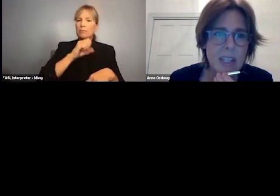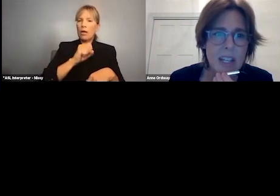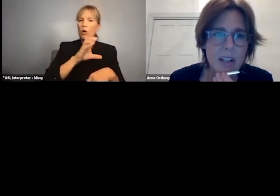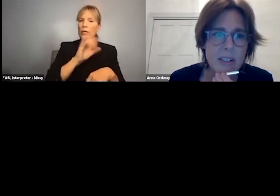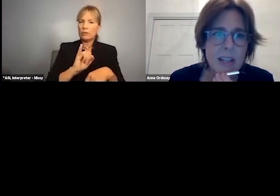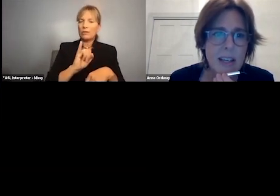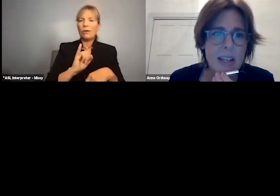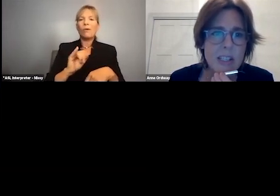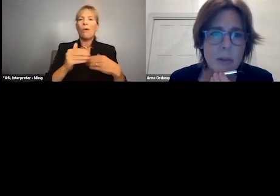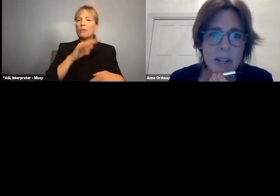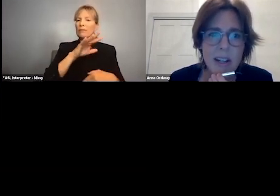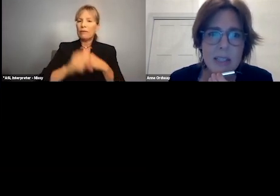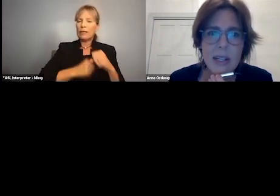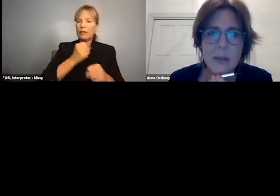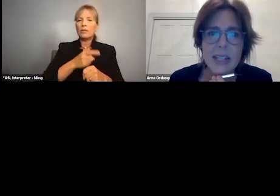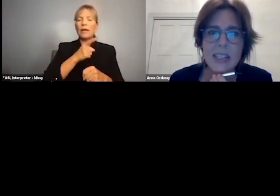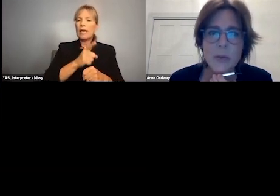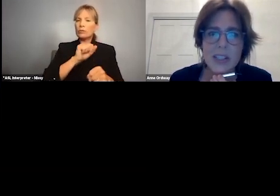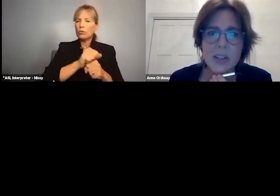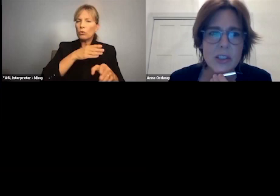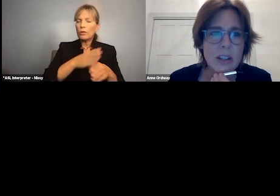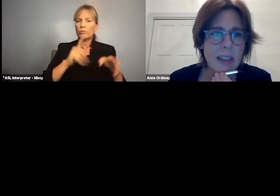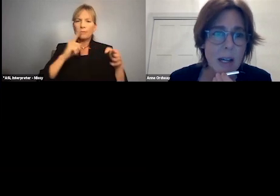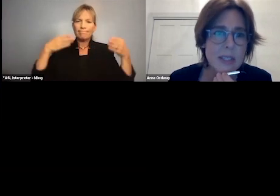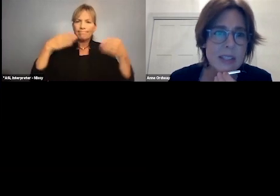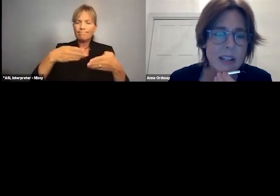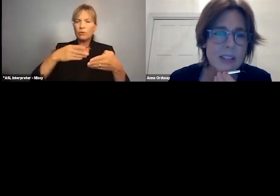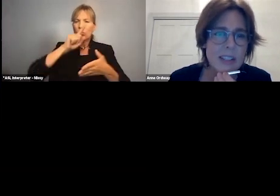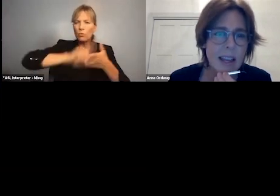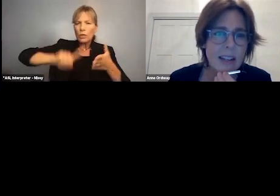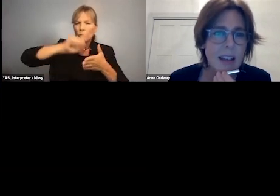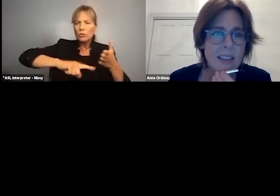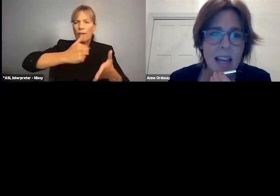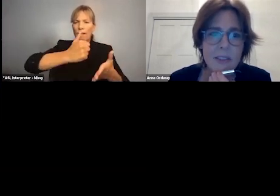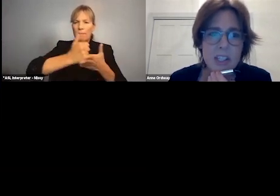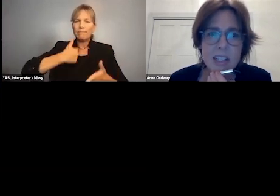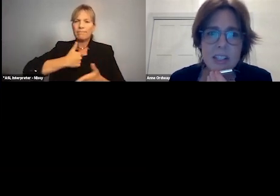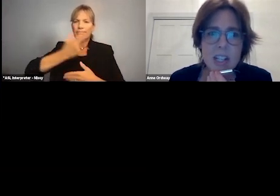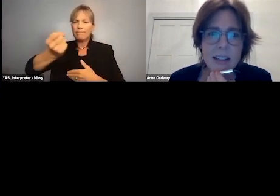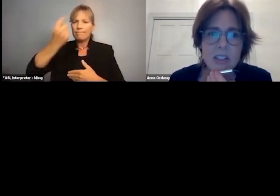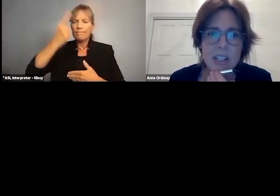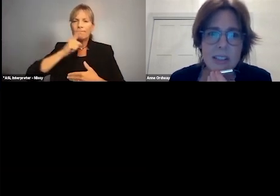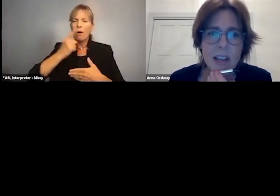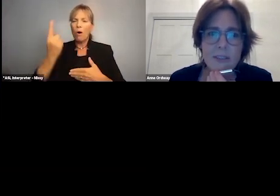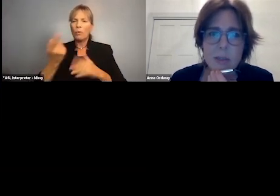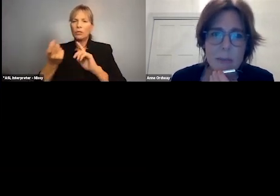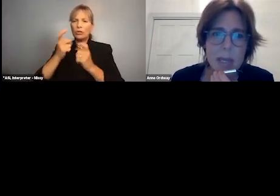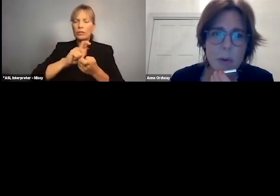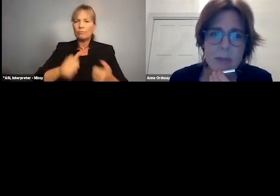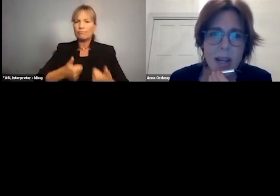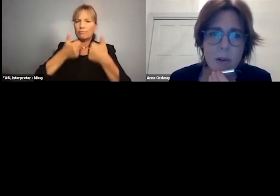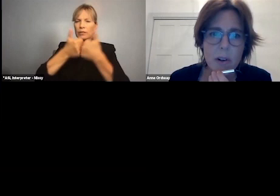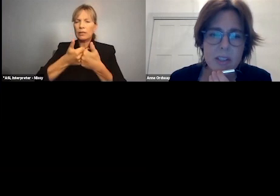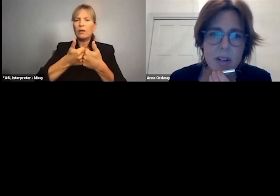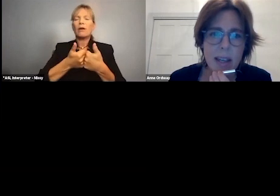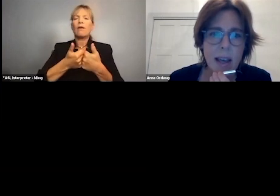of nearly 50 years, his career has been committed to research that helps us understand the ever-changing challenges faced